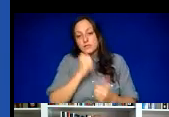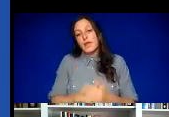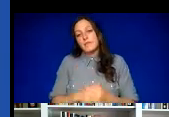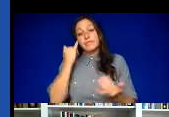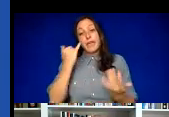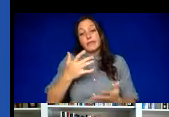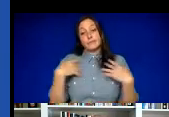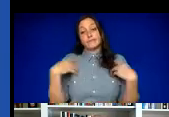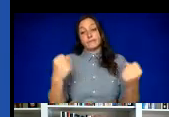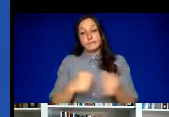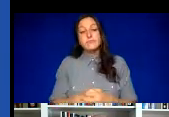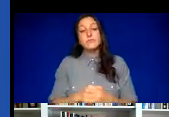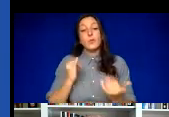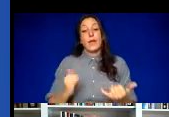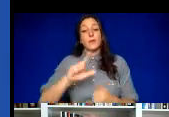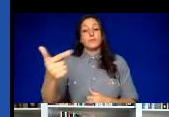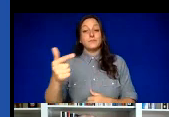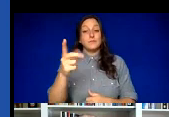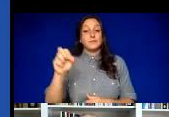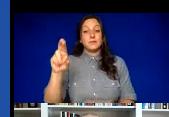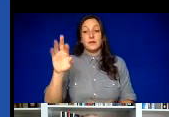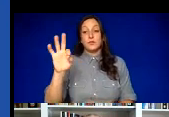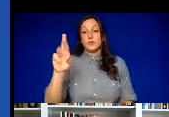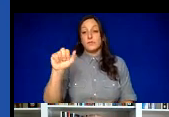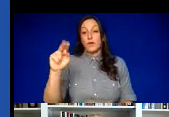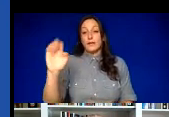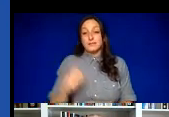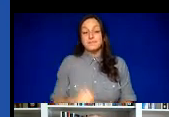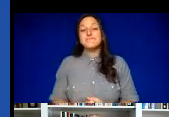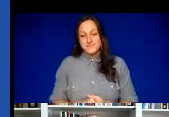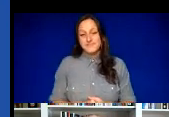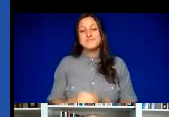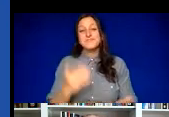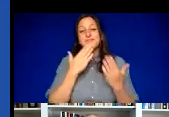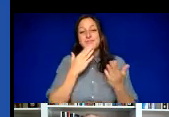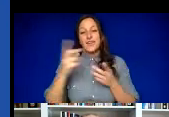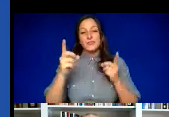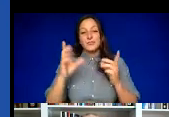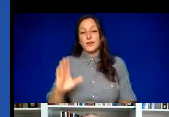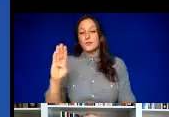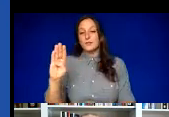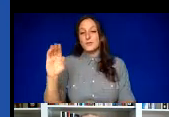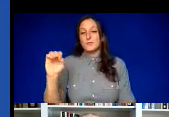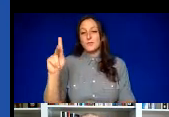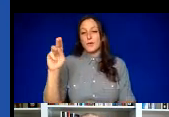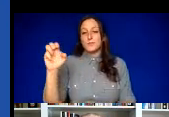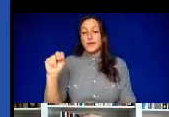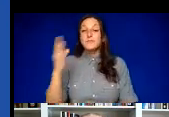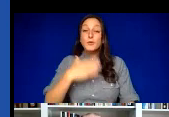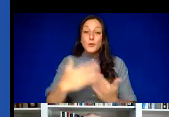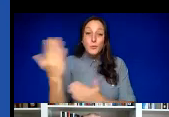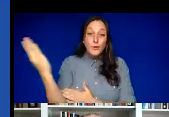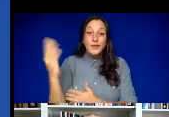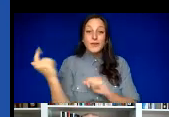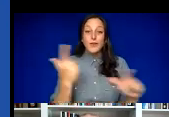to our Chief Medical Officer, Dr. France. Thank you, Director Bookman. And good morning, everybody. I'm Eric France, the Chief